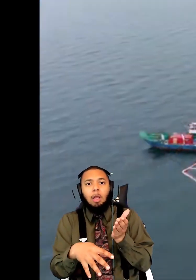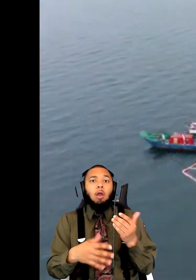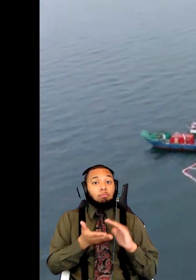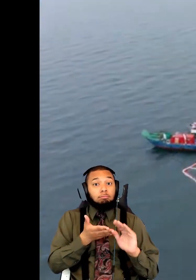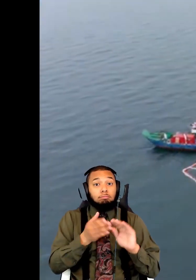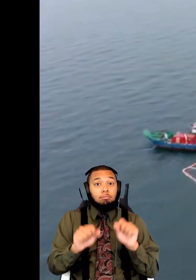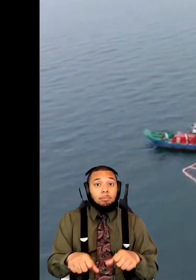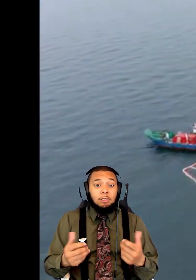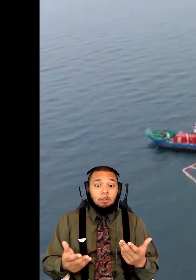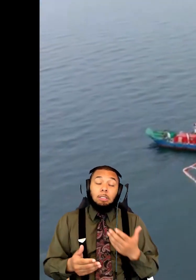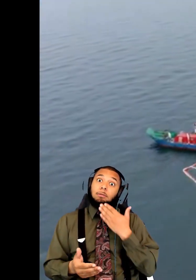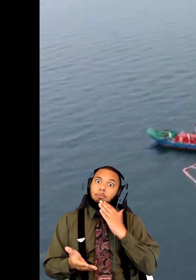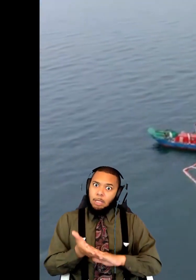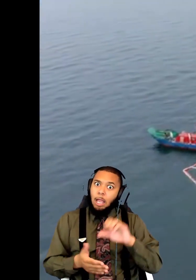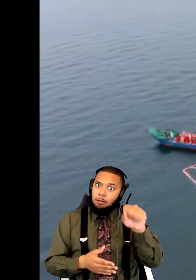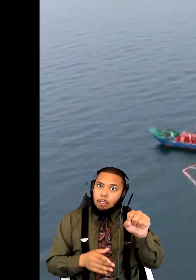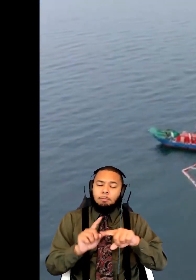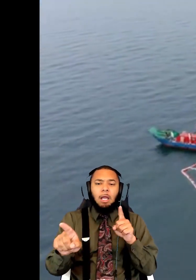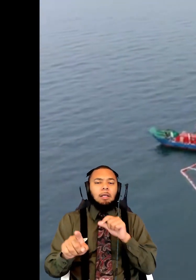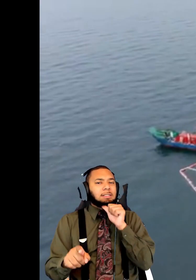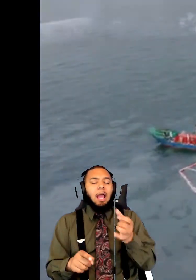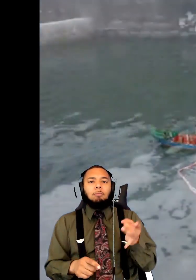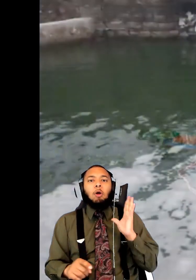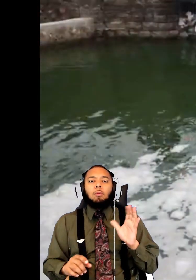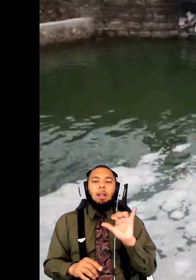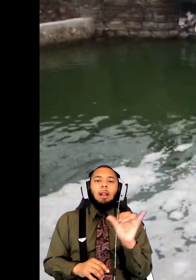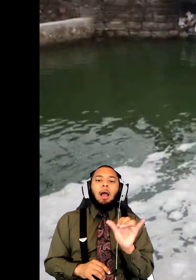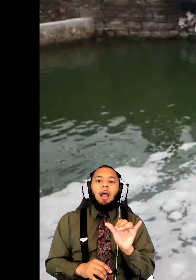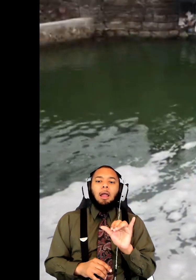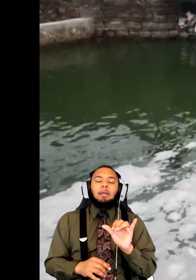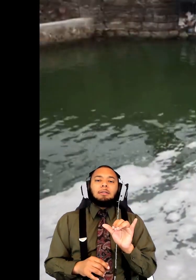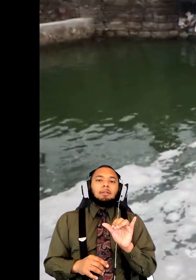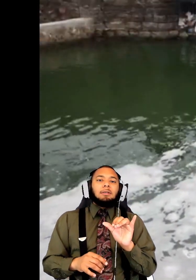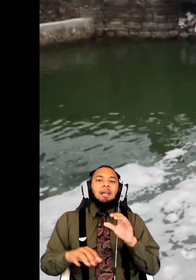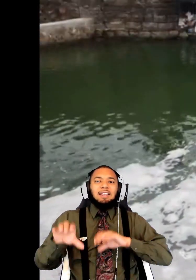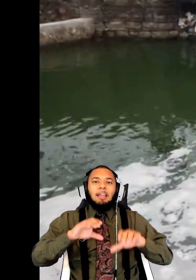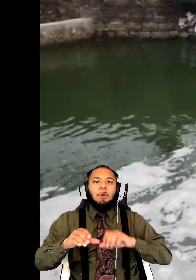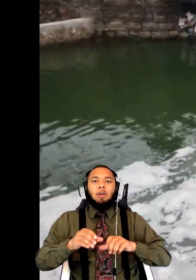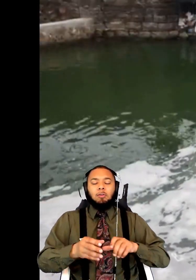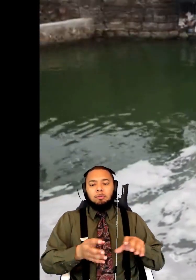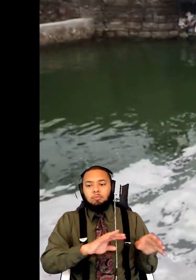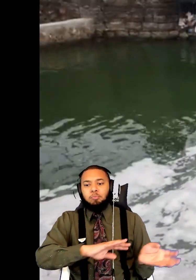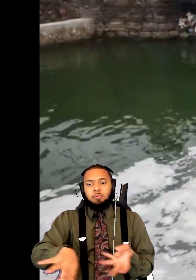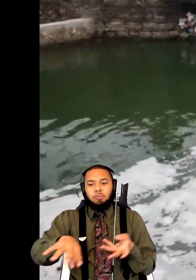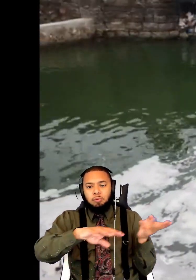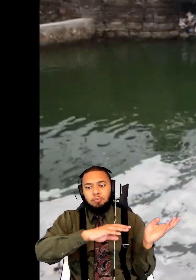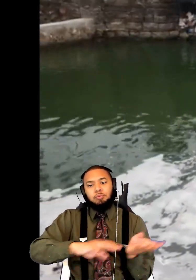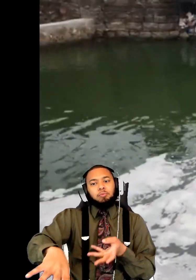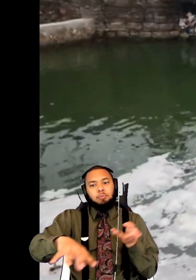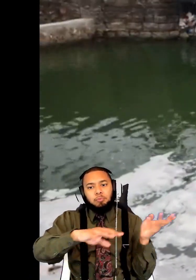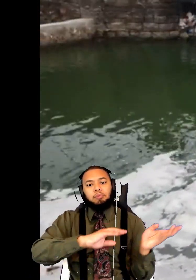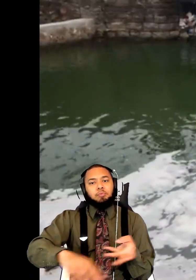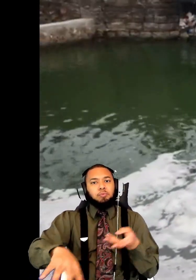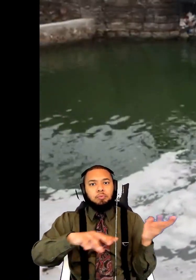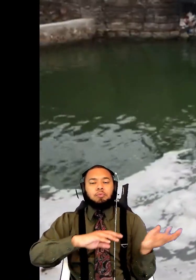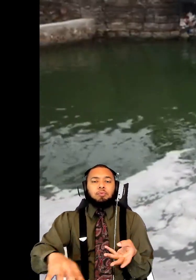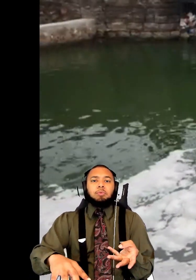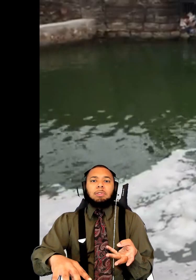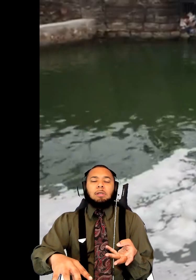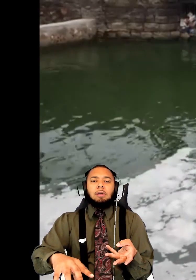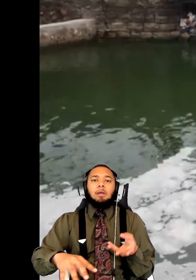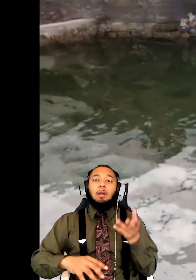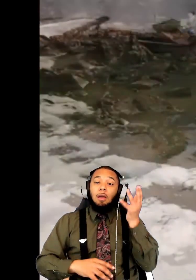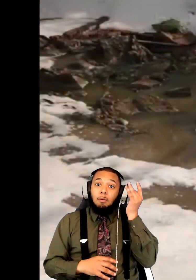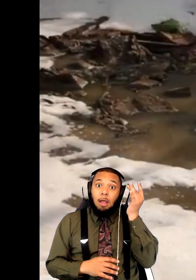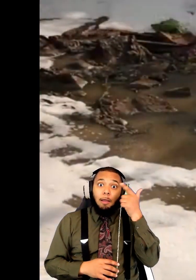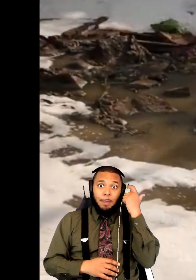that up, and it's bad, but it's not as bad as like just the repeated release of chemicals into the water supply, because what happens